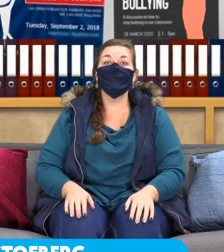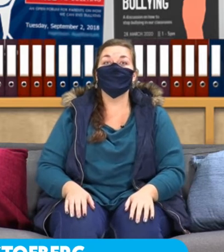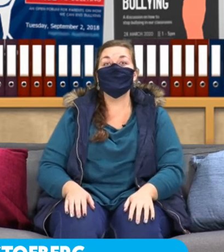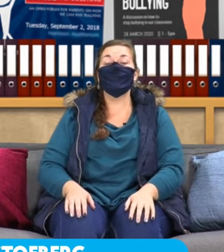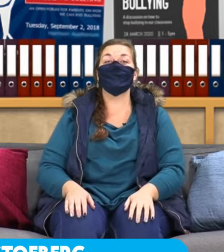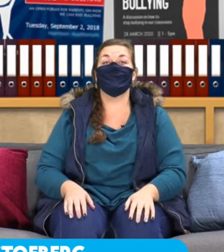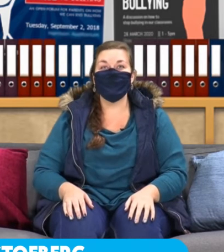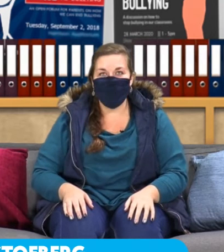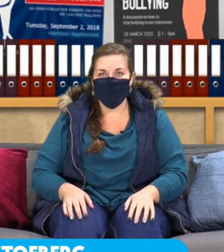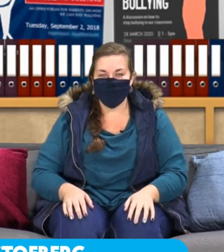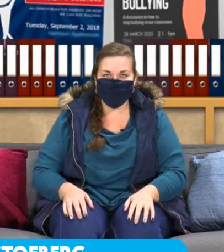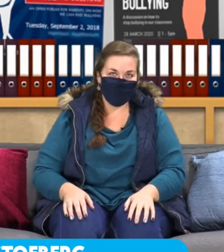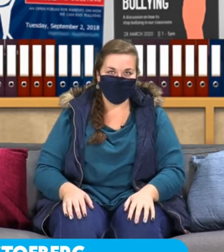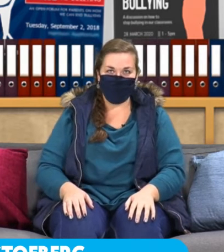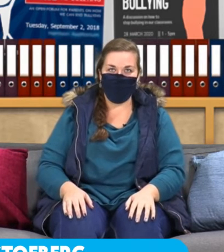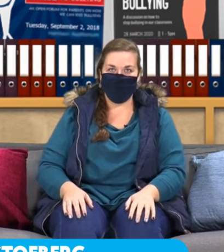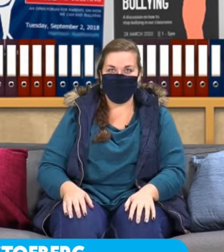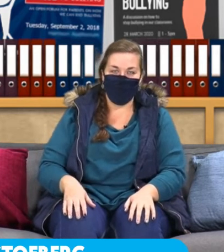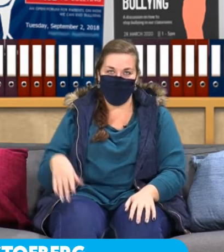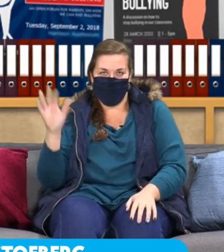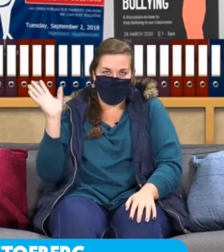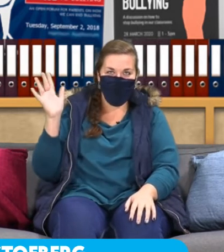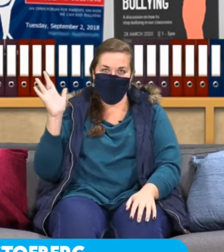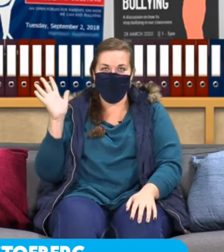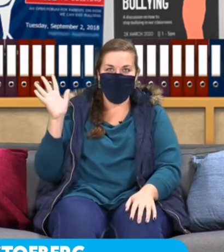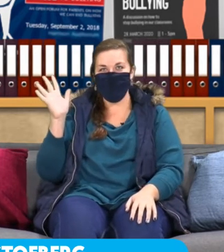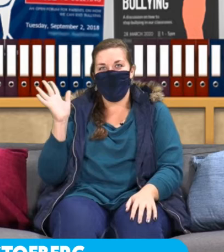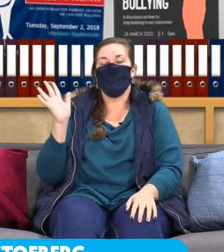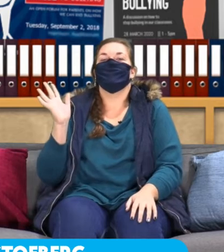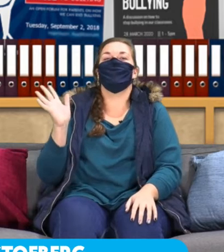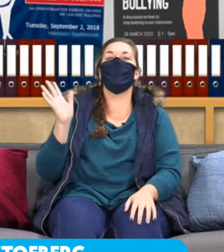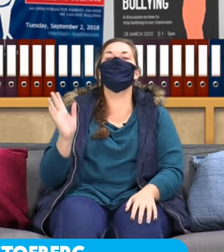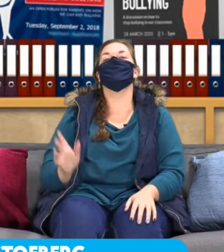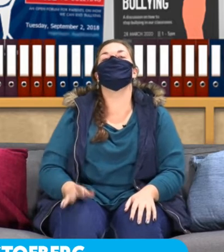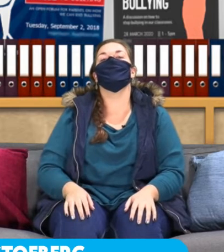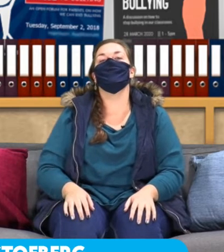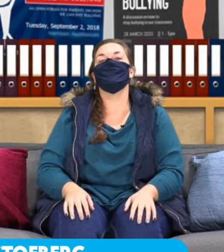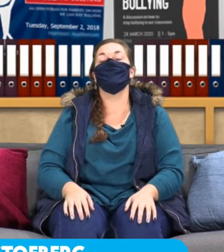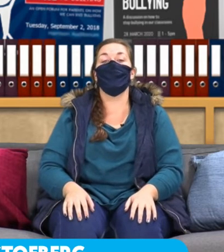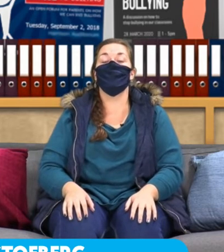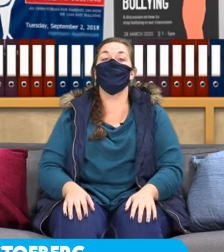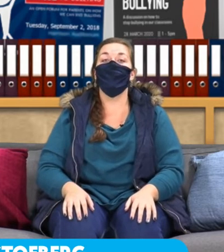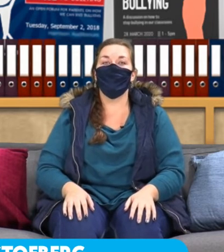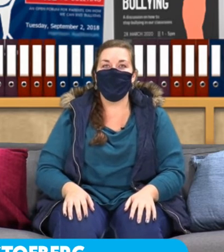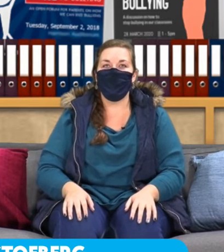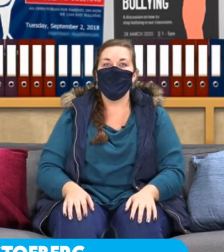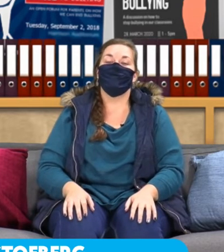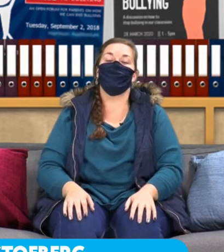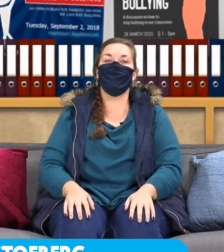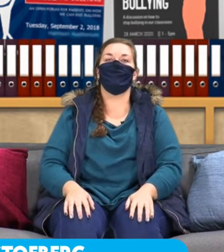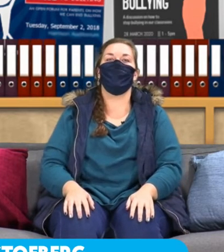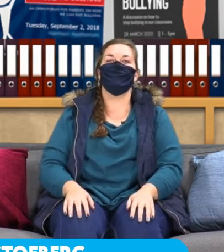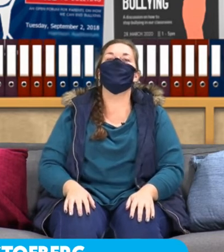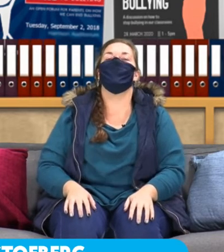you so much, Teacher Lentina, for teaching us all about the number 5. So now, grade 2 and 3s, I hope you are ready